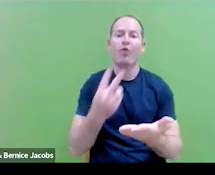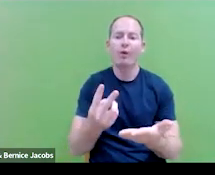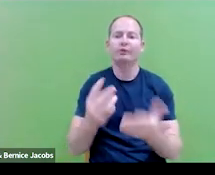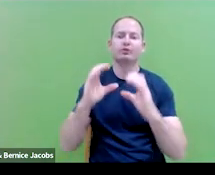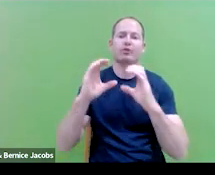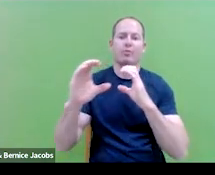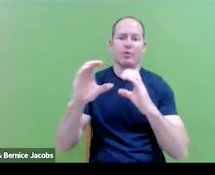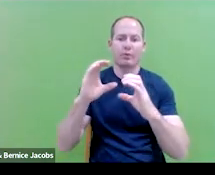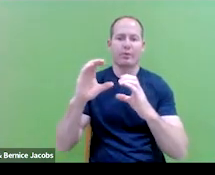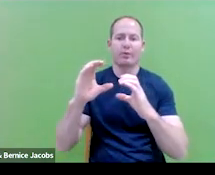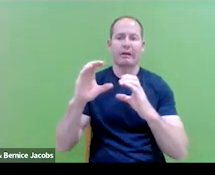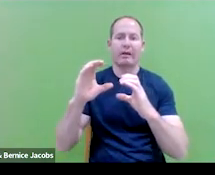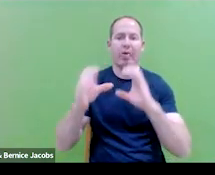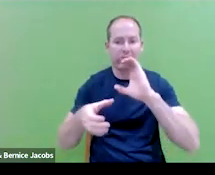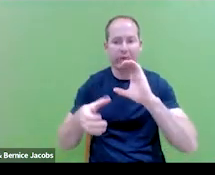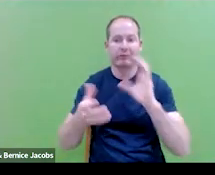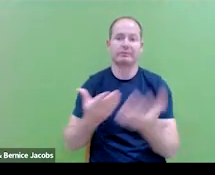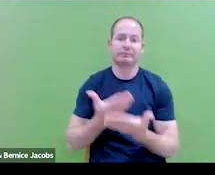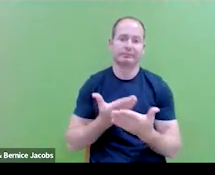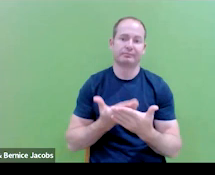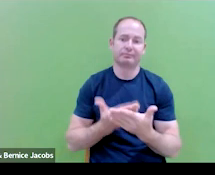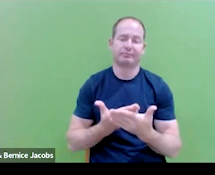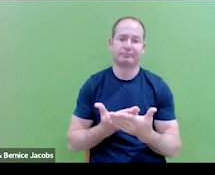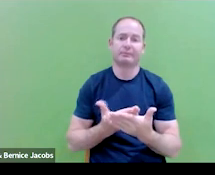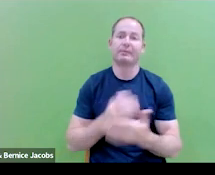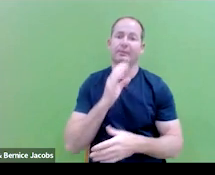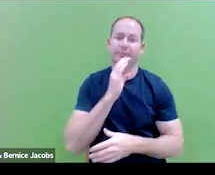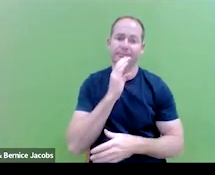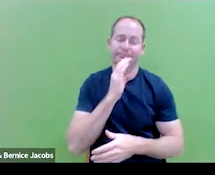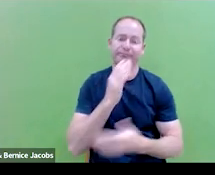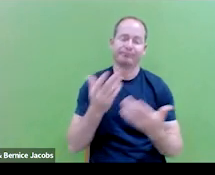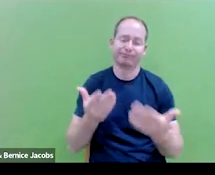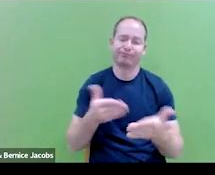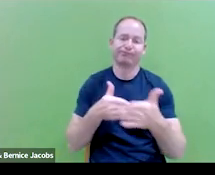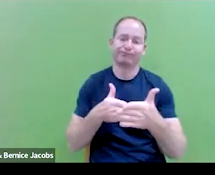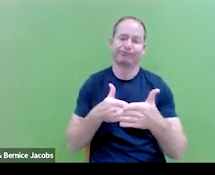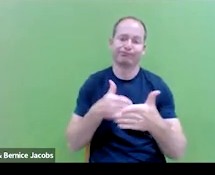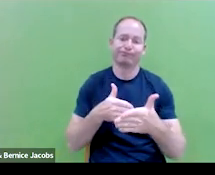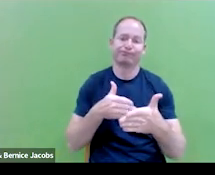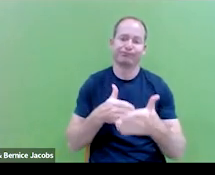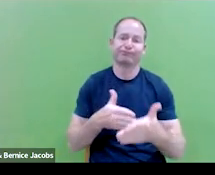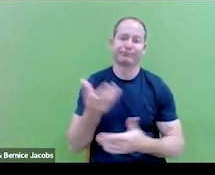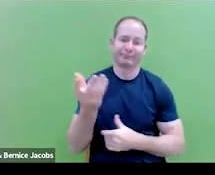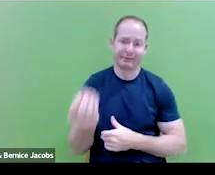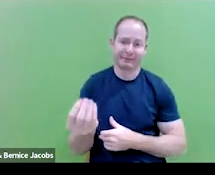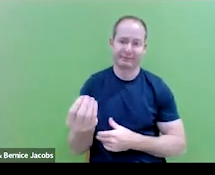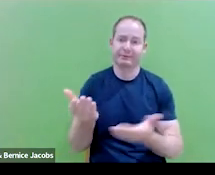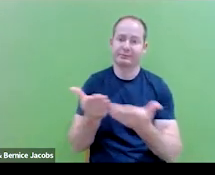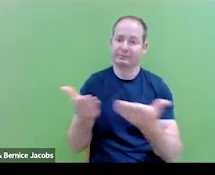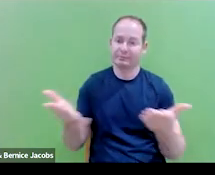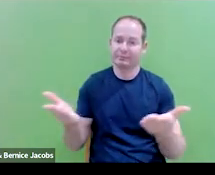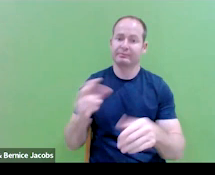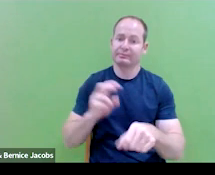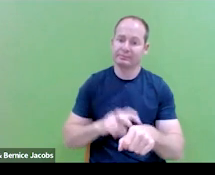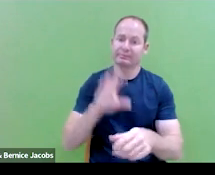And those are where the two major barriers are to actually getting these people involved. Because